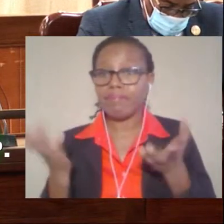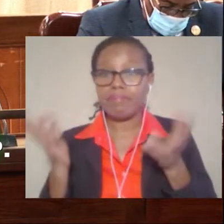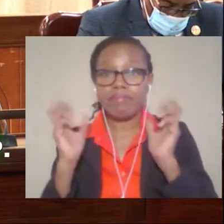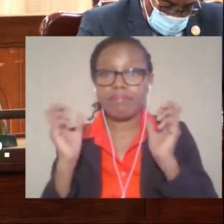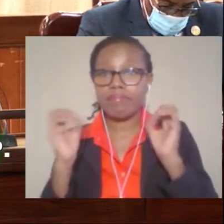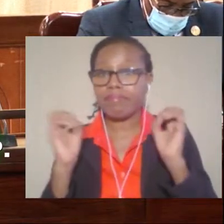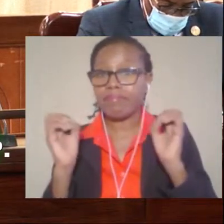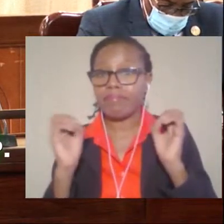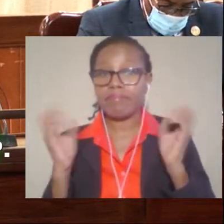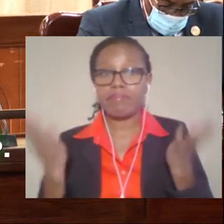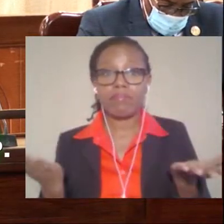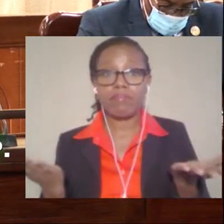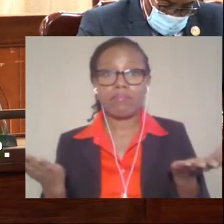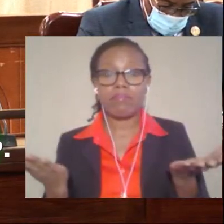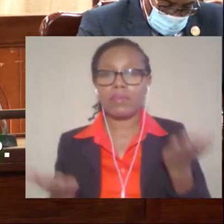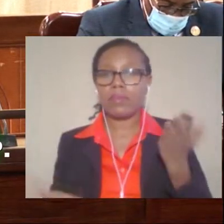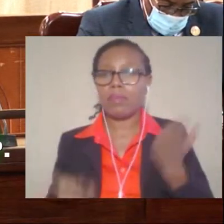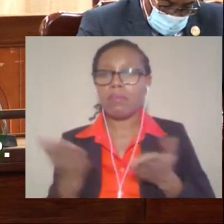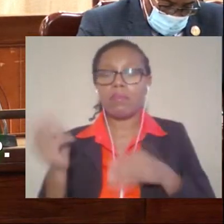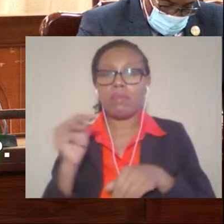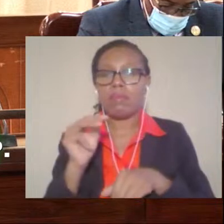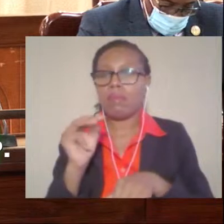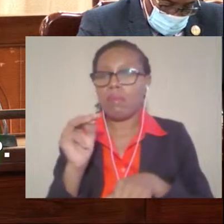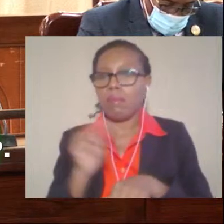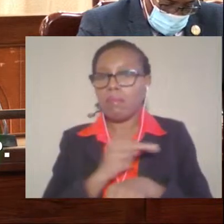seek to address that.